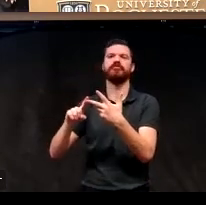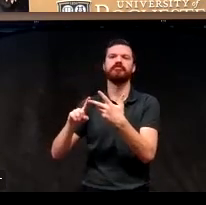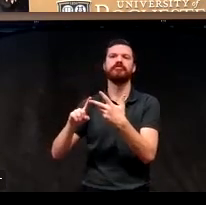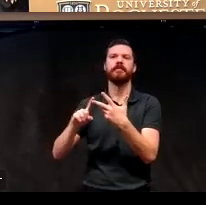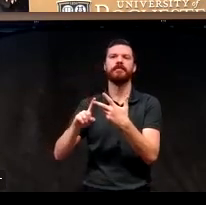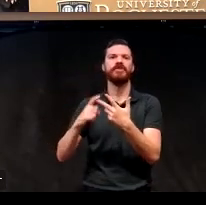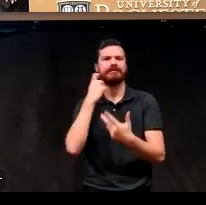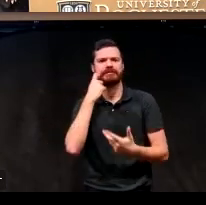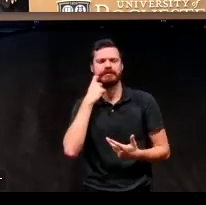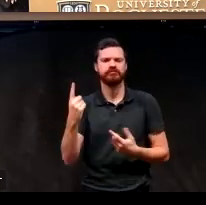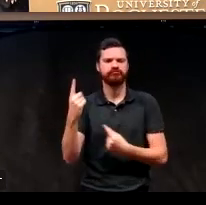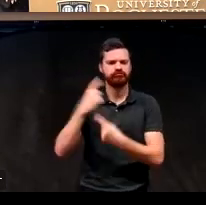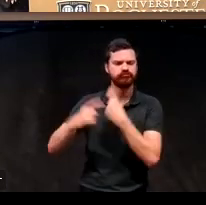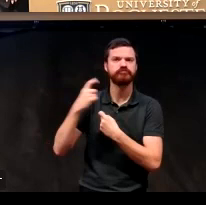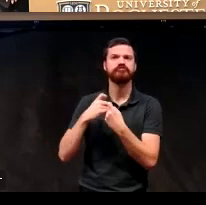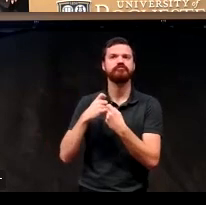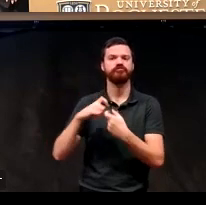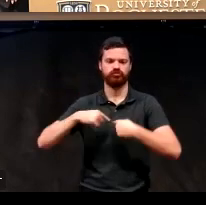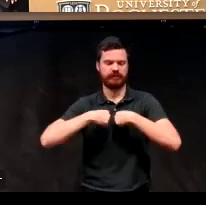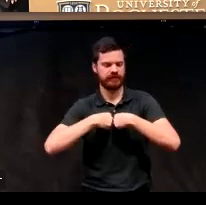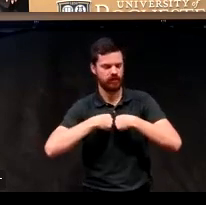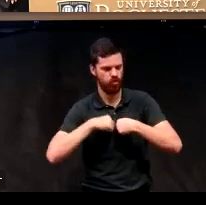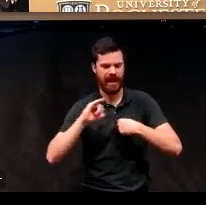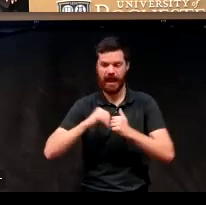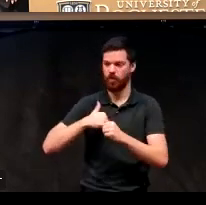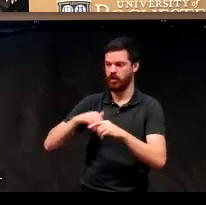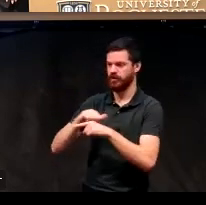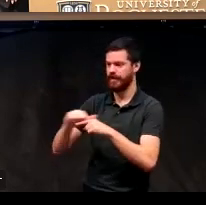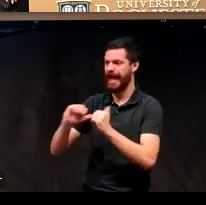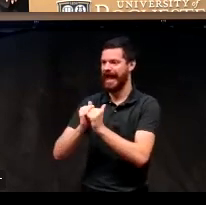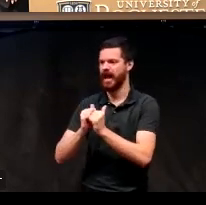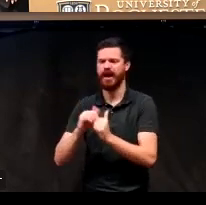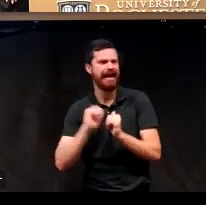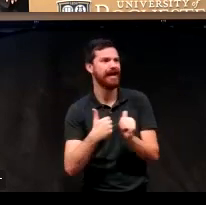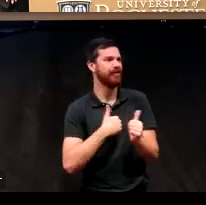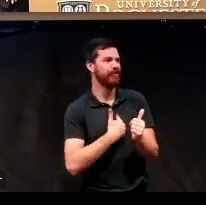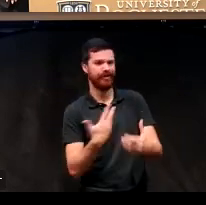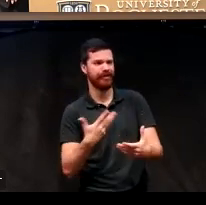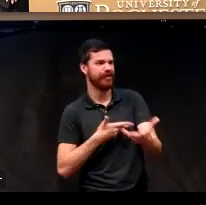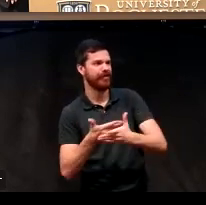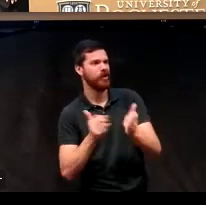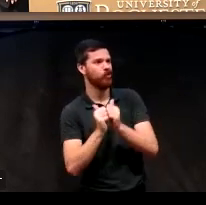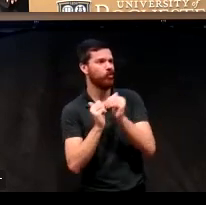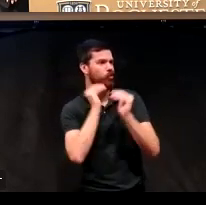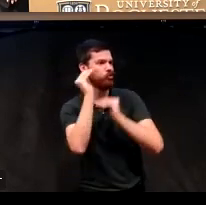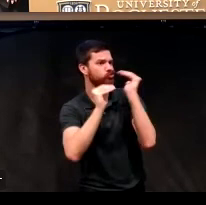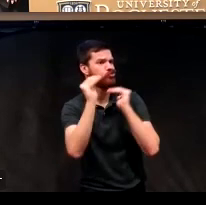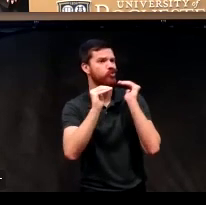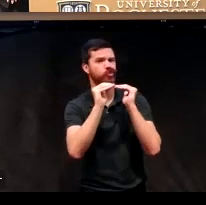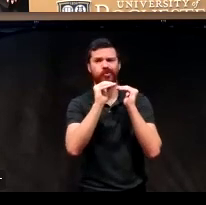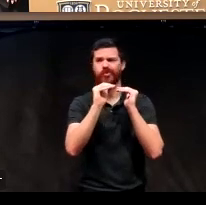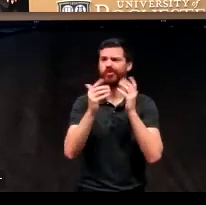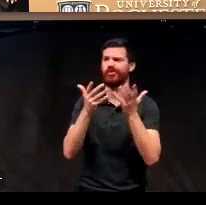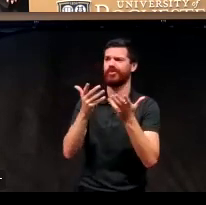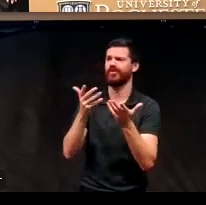recently there's been questions asked to me about how to engage with patients, as you suggested, adults and the access